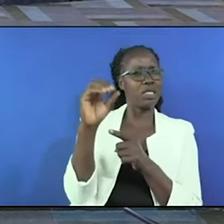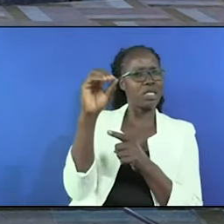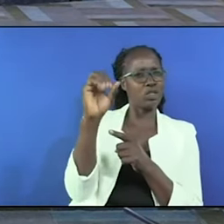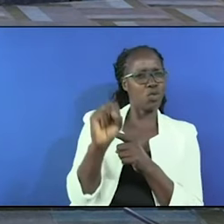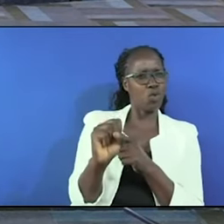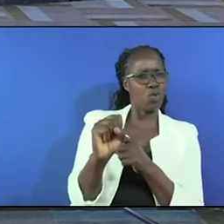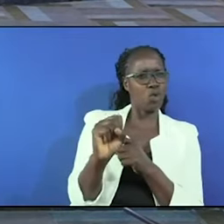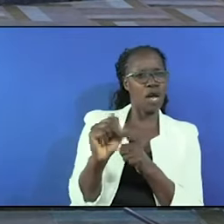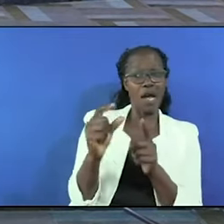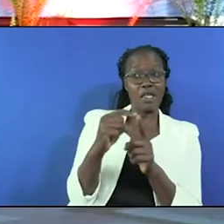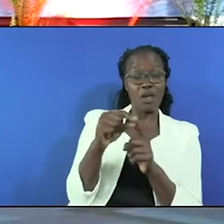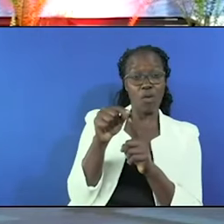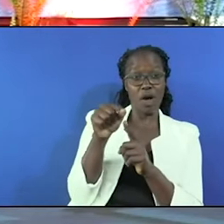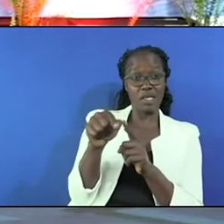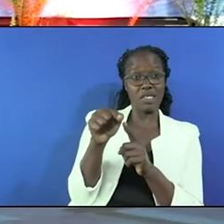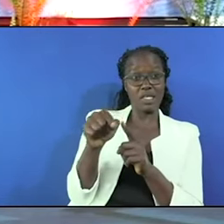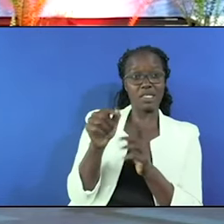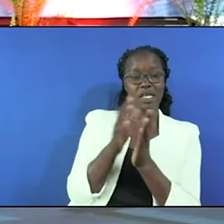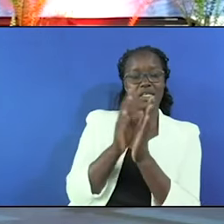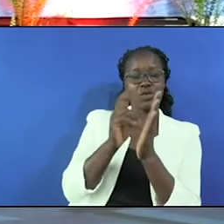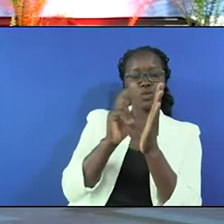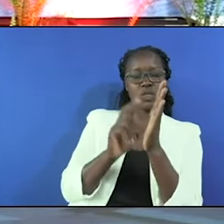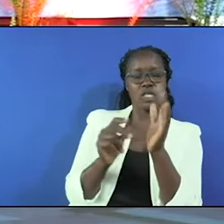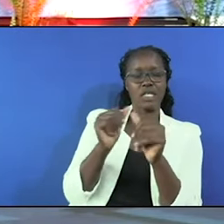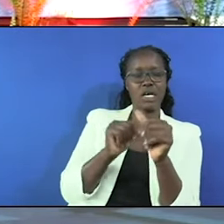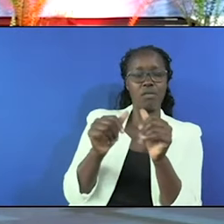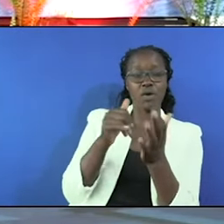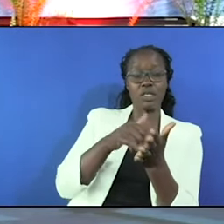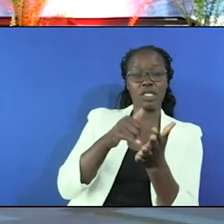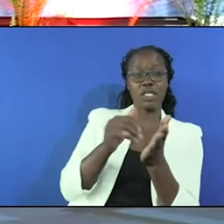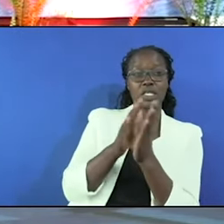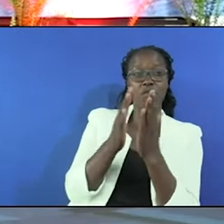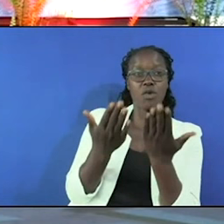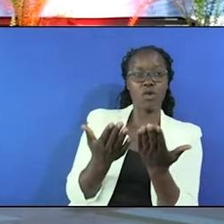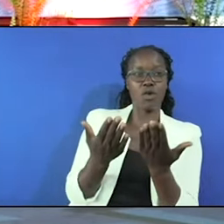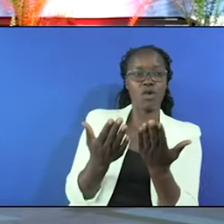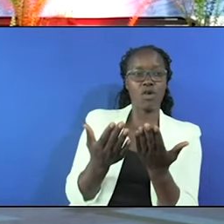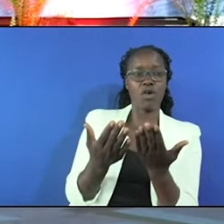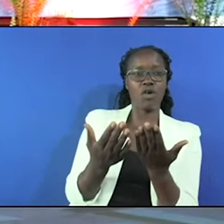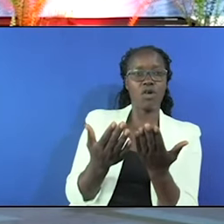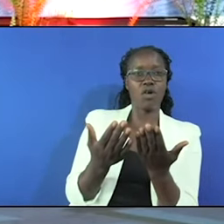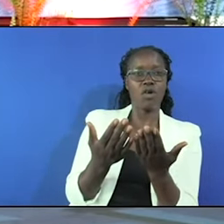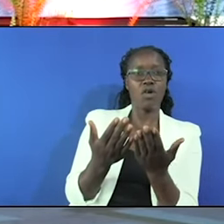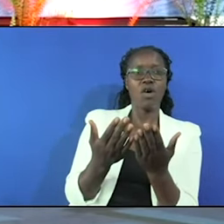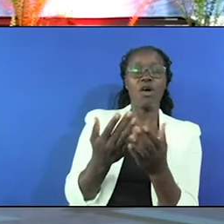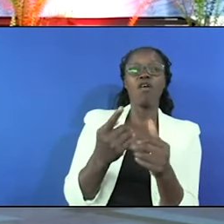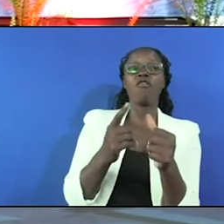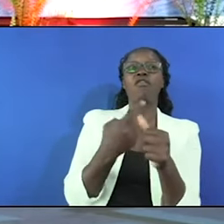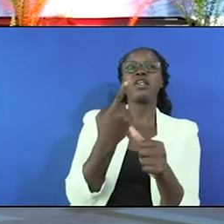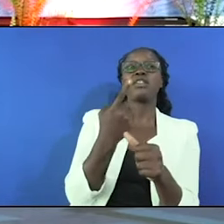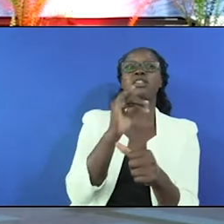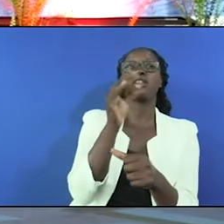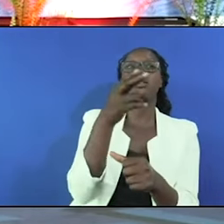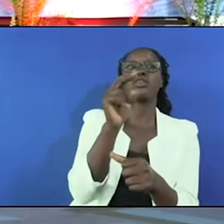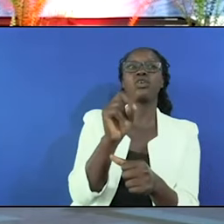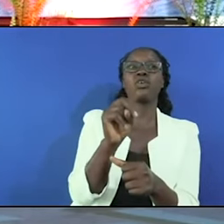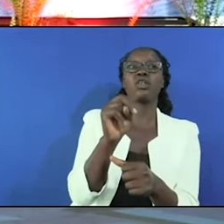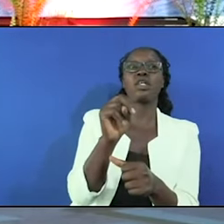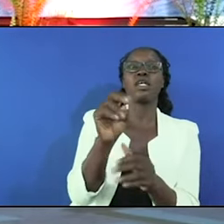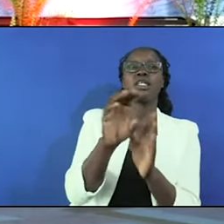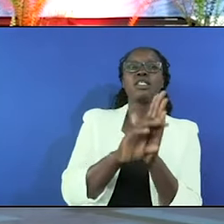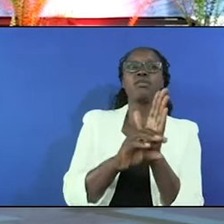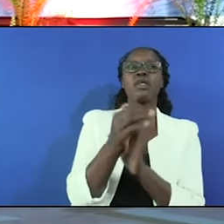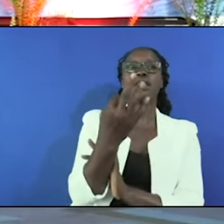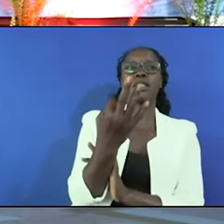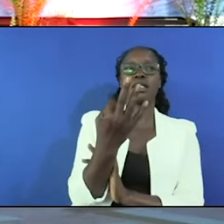the world. And when we read about it in the book of 1 John chapter number